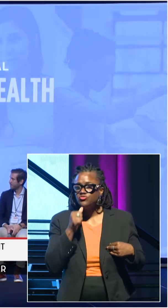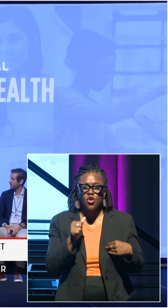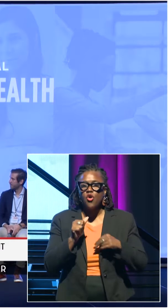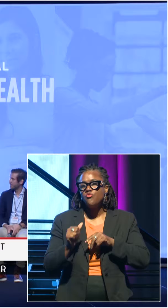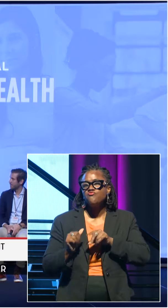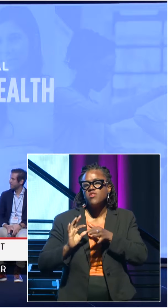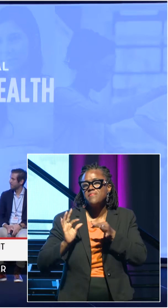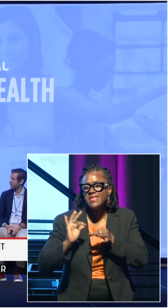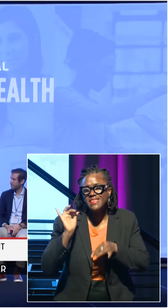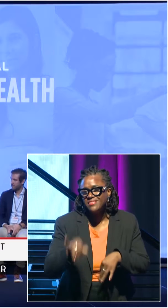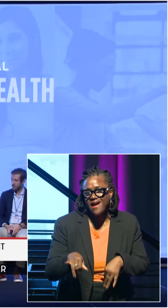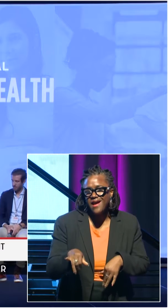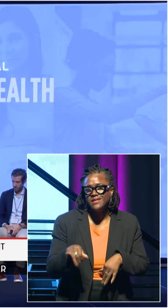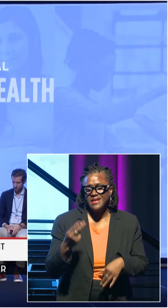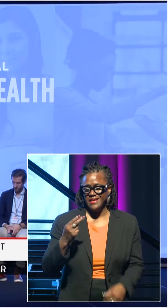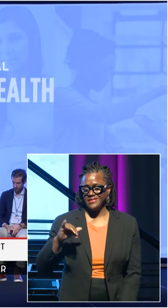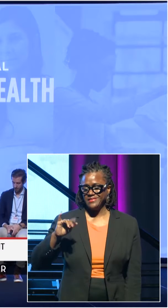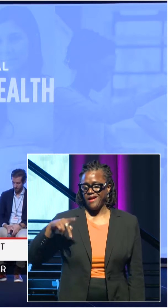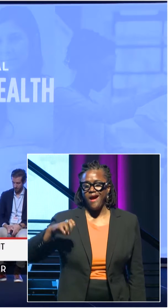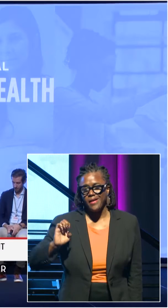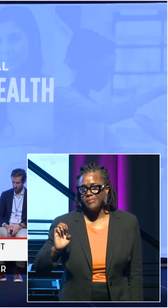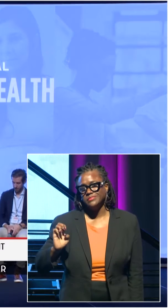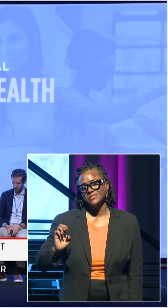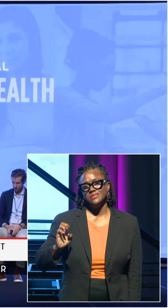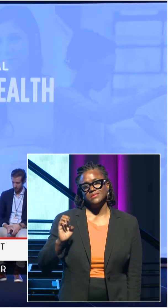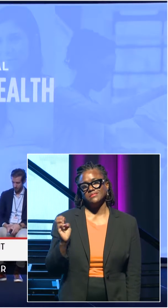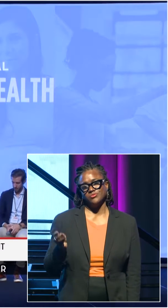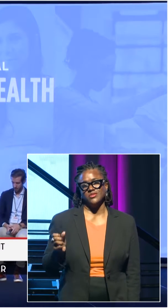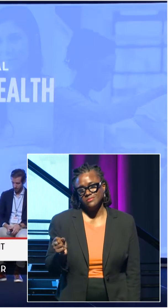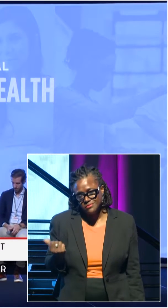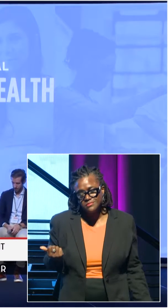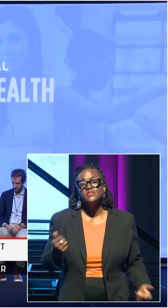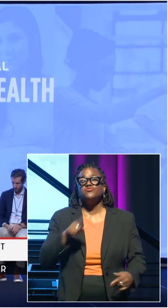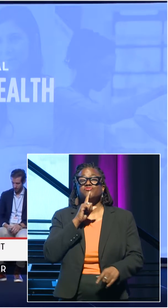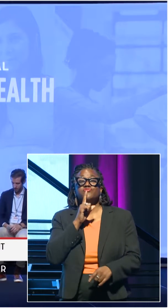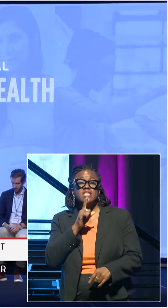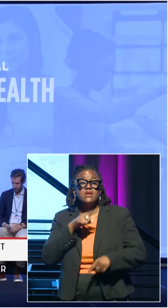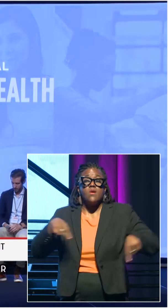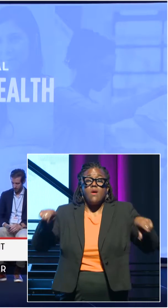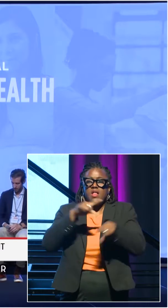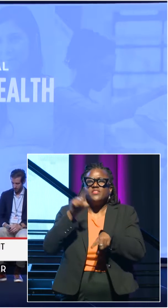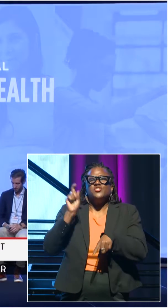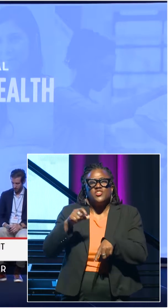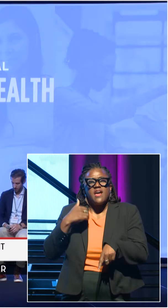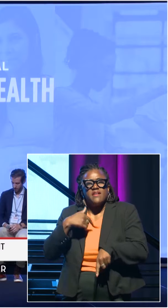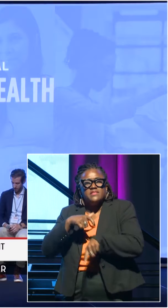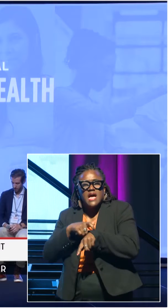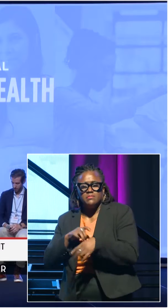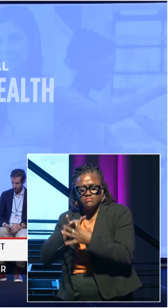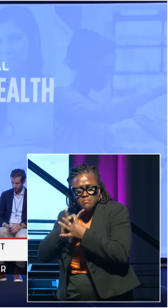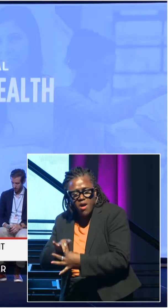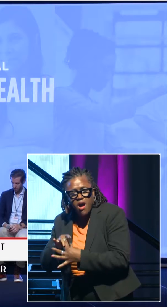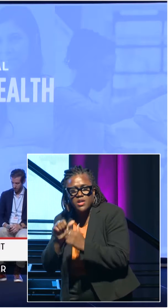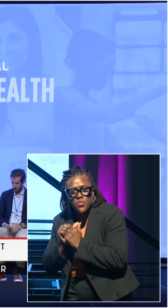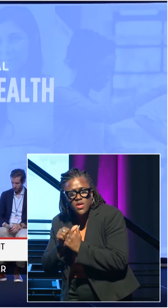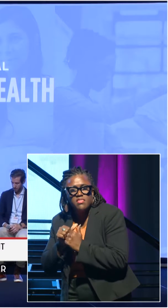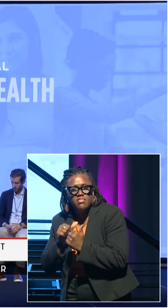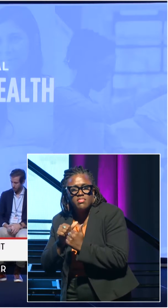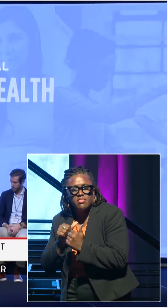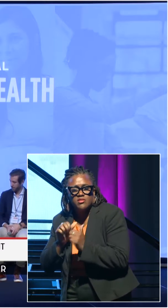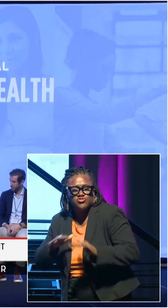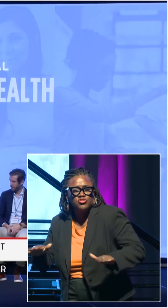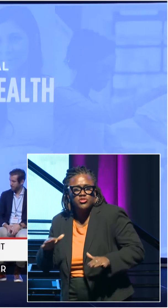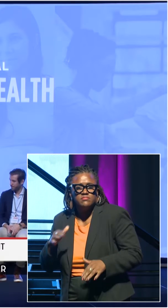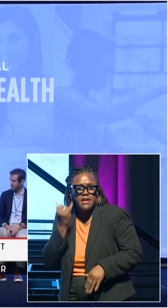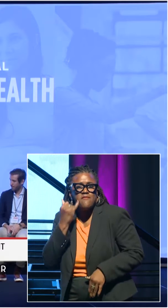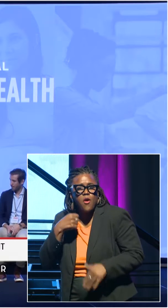hype. All birthing people should have time to bond with their child. And so